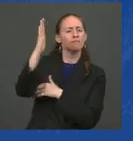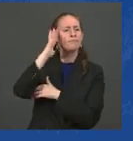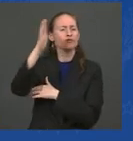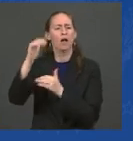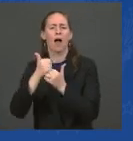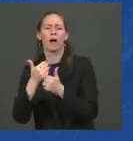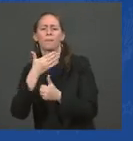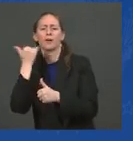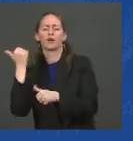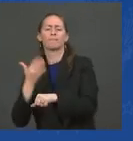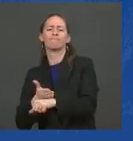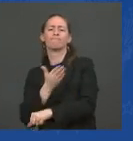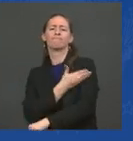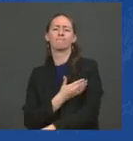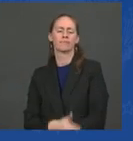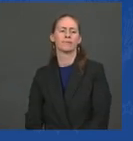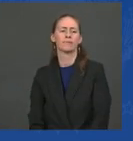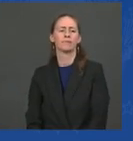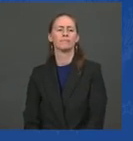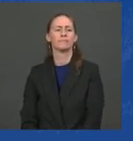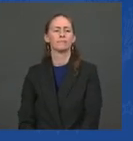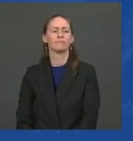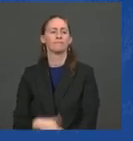We see in the passion of a young prosecutor